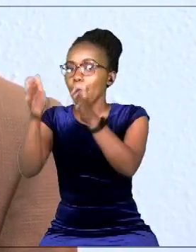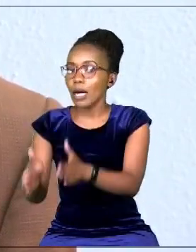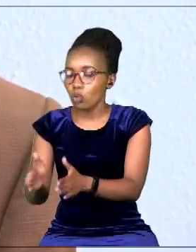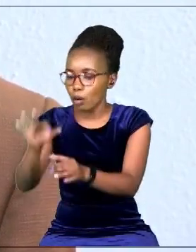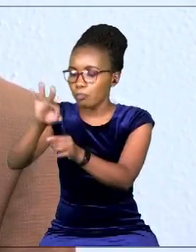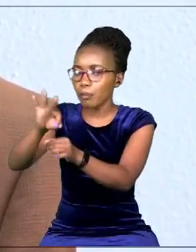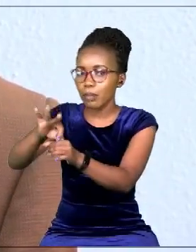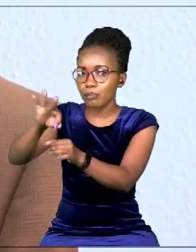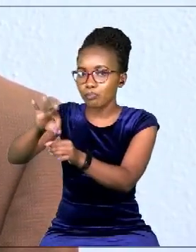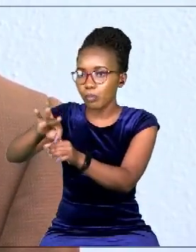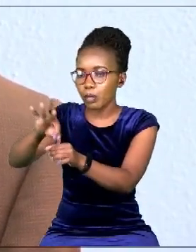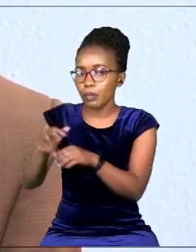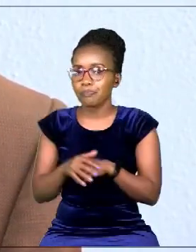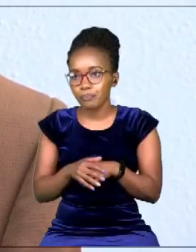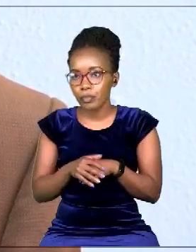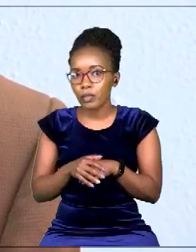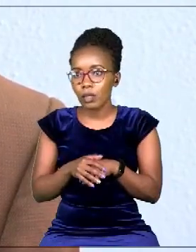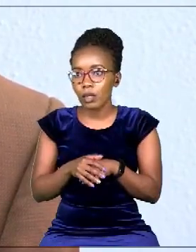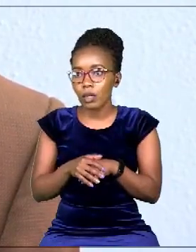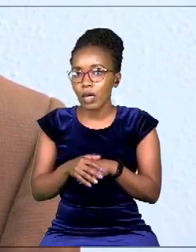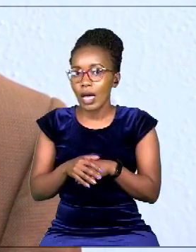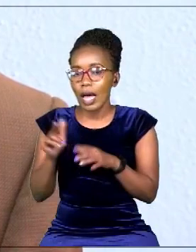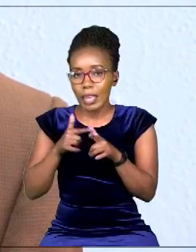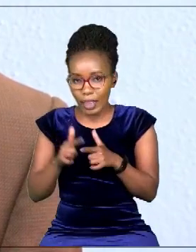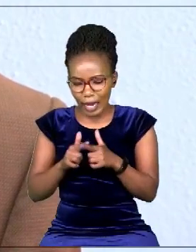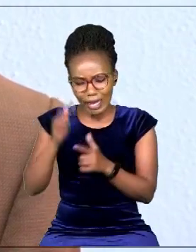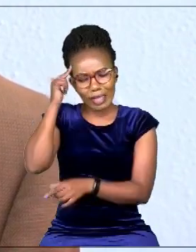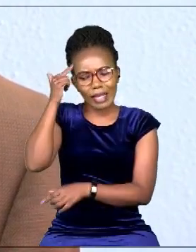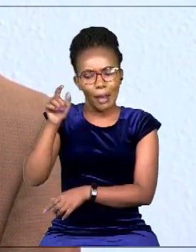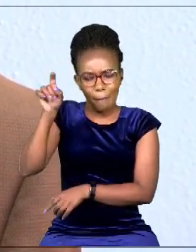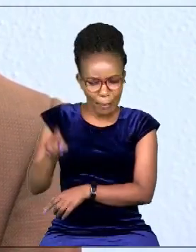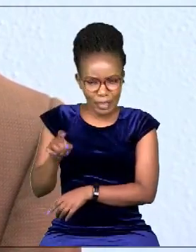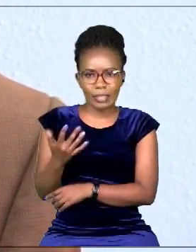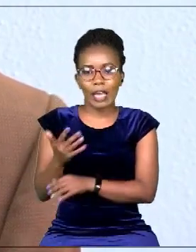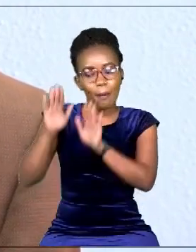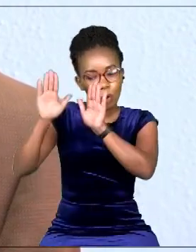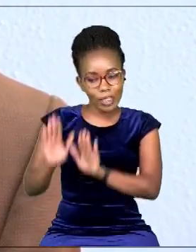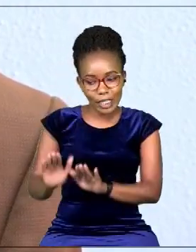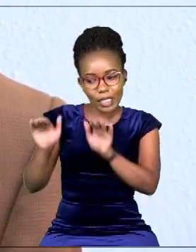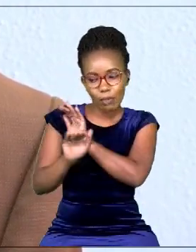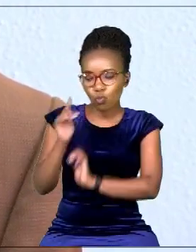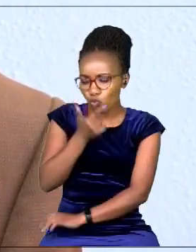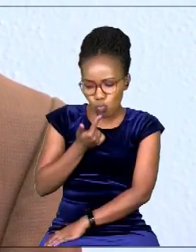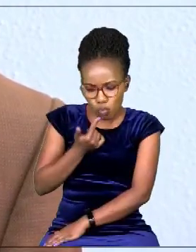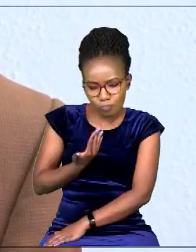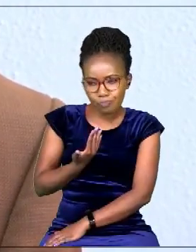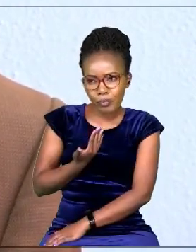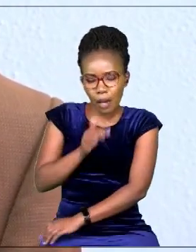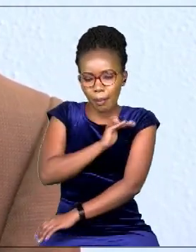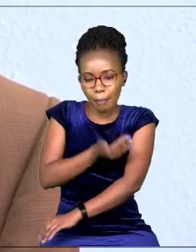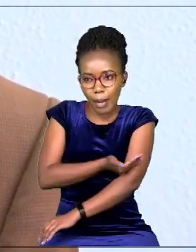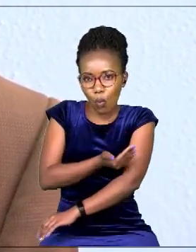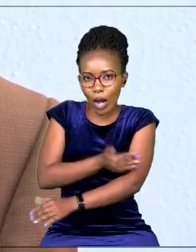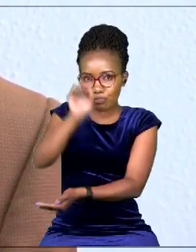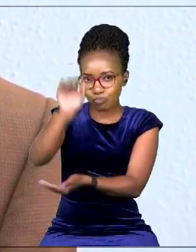yule ambaye anakuwa mgombezi mwenza, lazima afikirie hilo swala na alitilie manani. Kwa hivyo haitakani zile nguvu zao